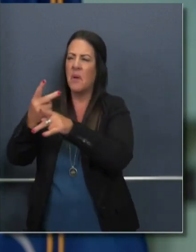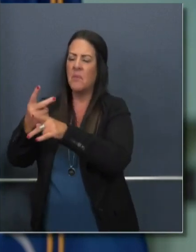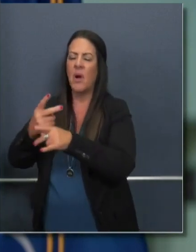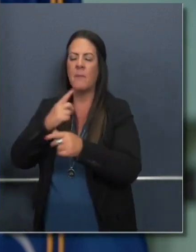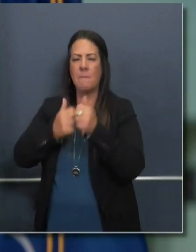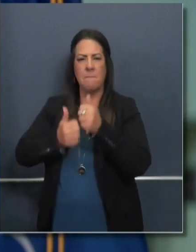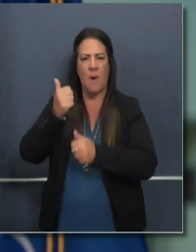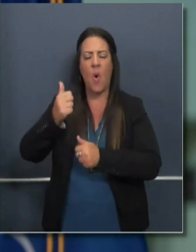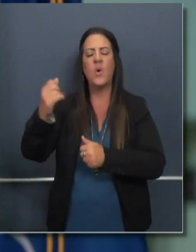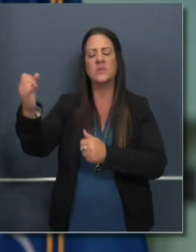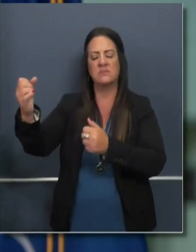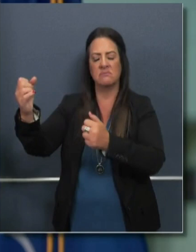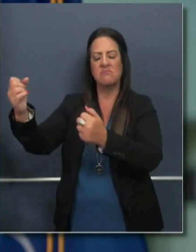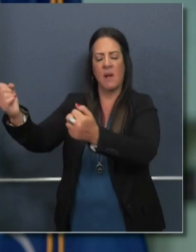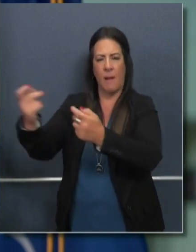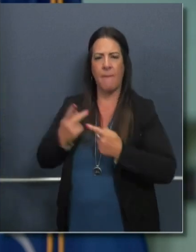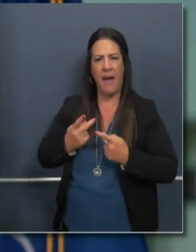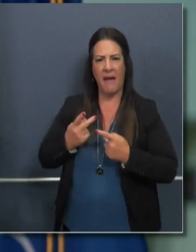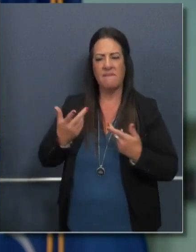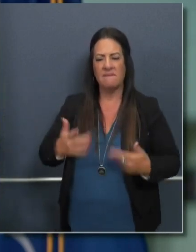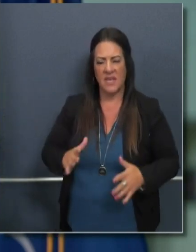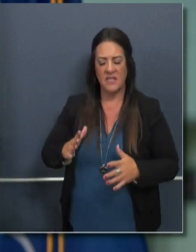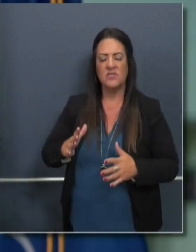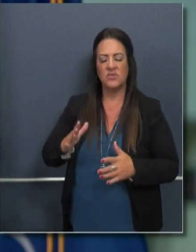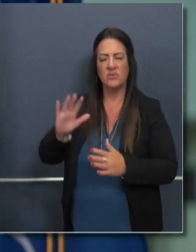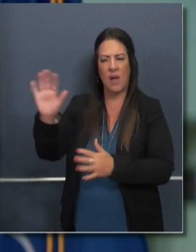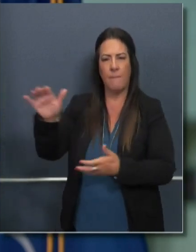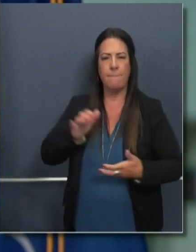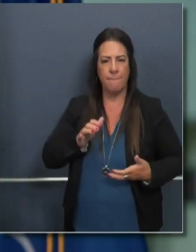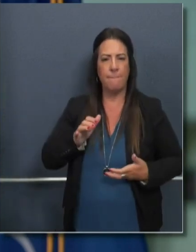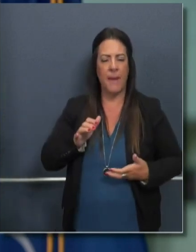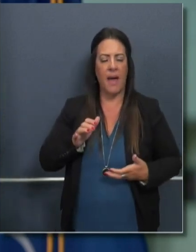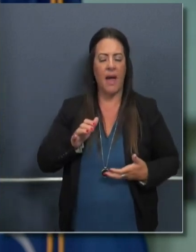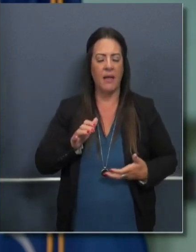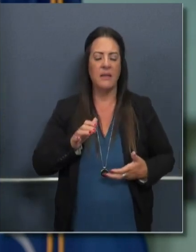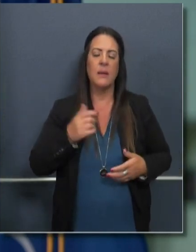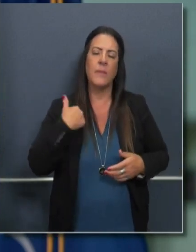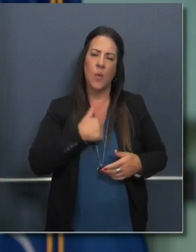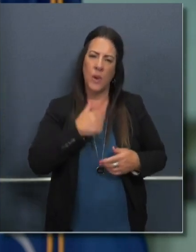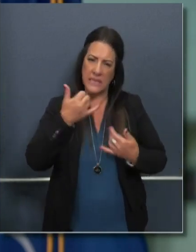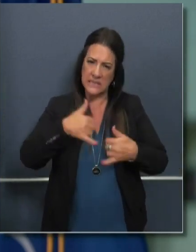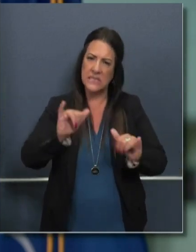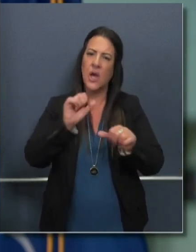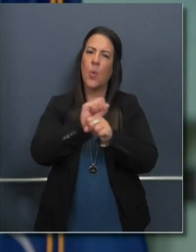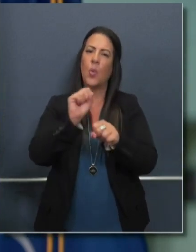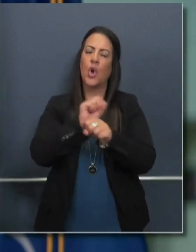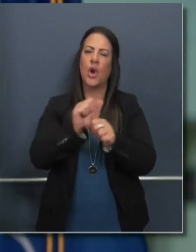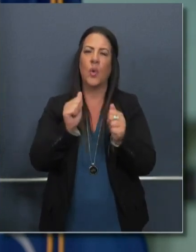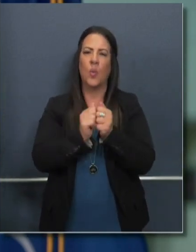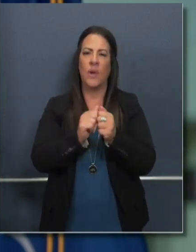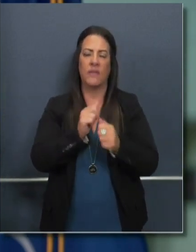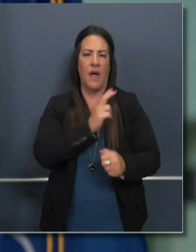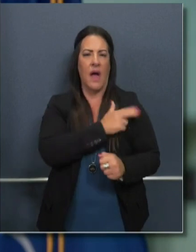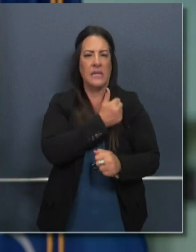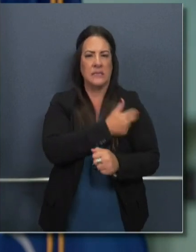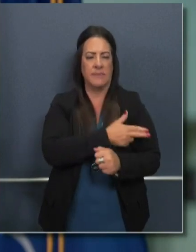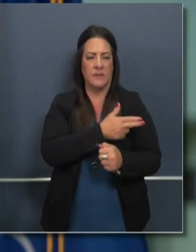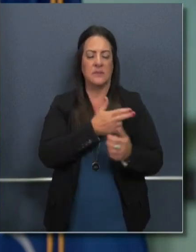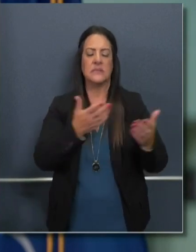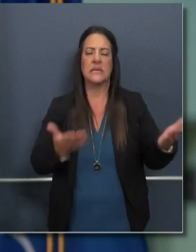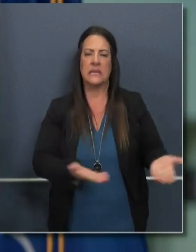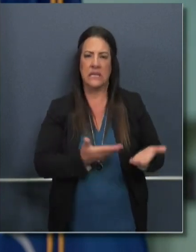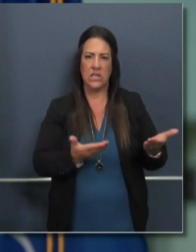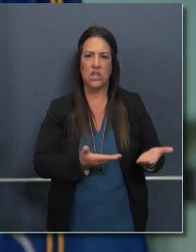of those ventilators are now back in the state of California. And we continue to work with the hospital system that's been able to draw down